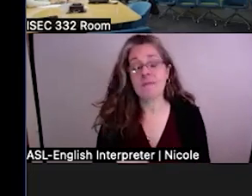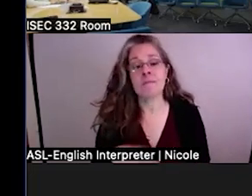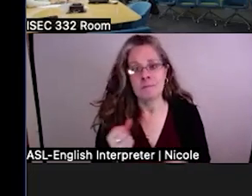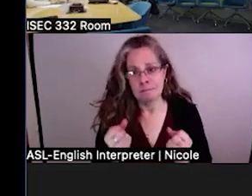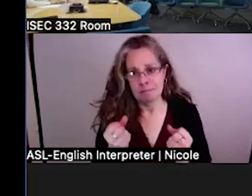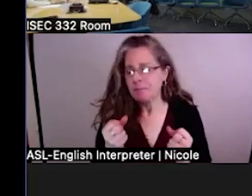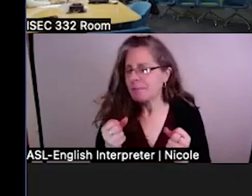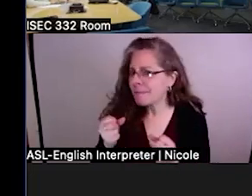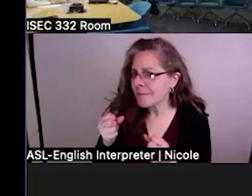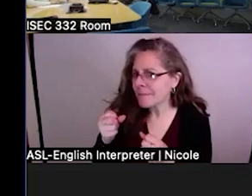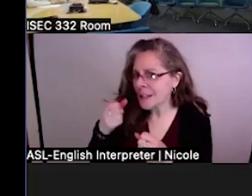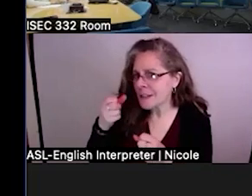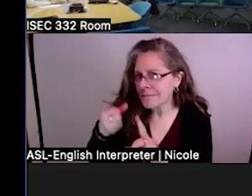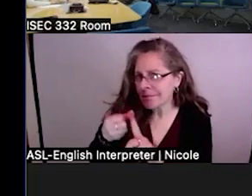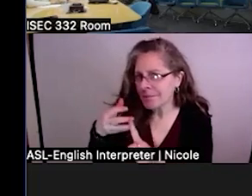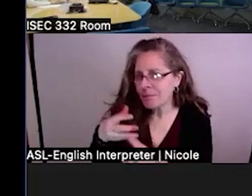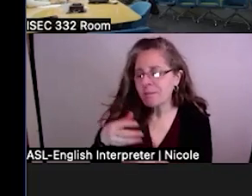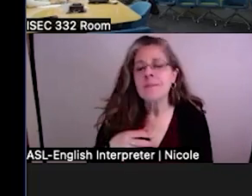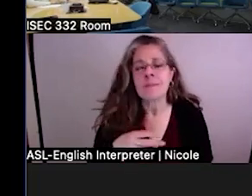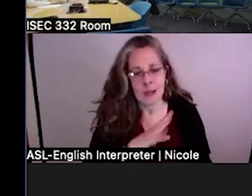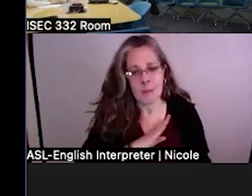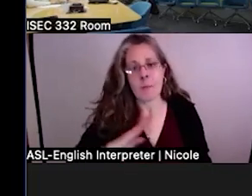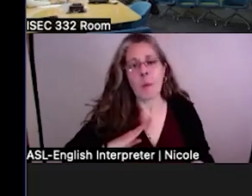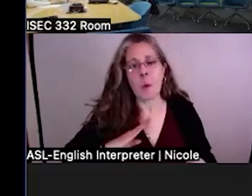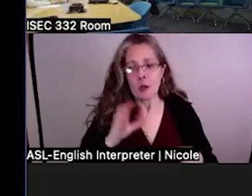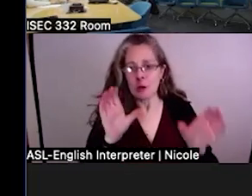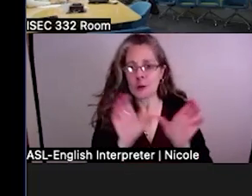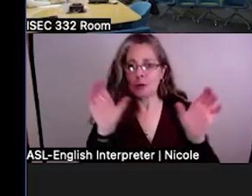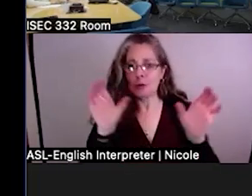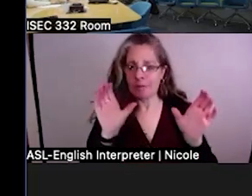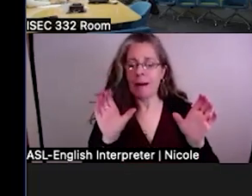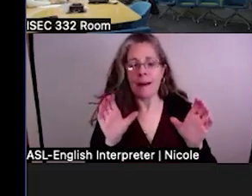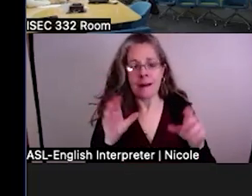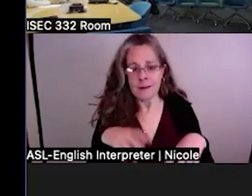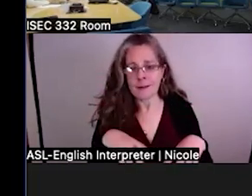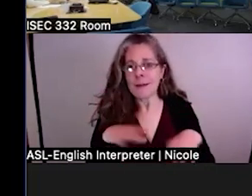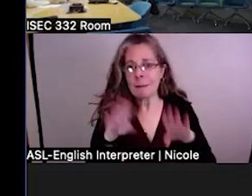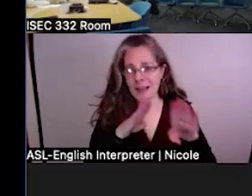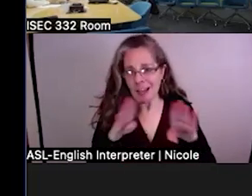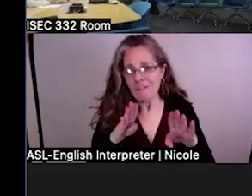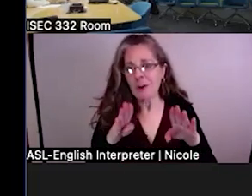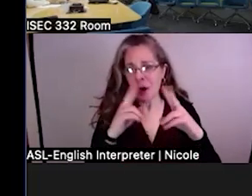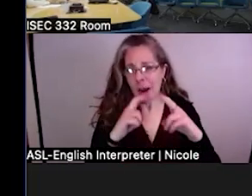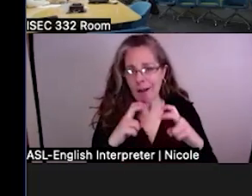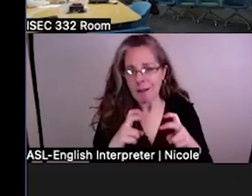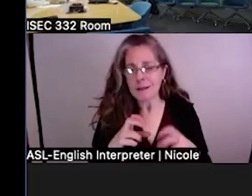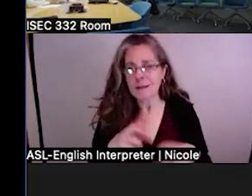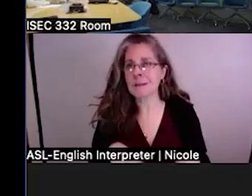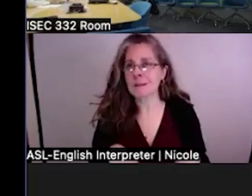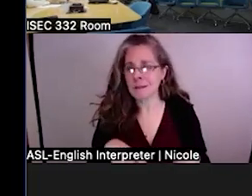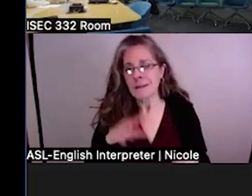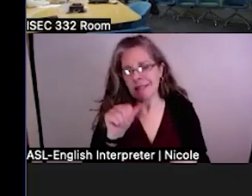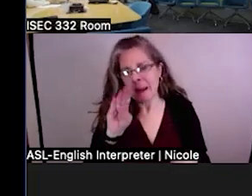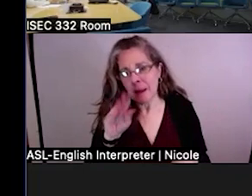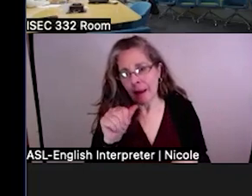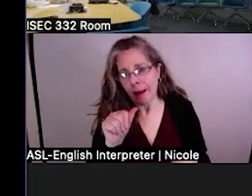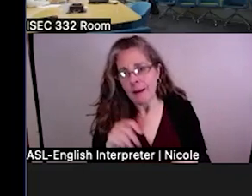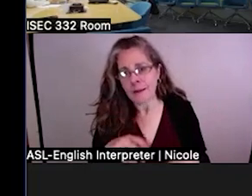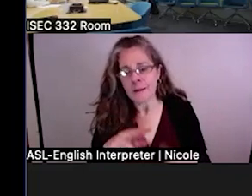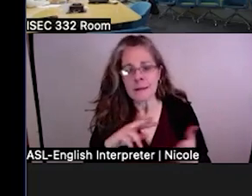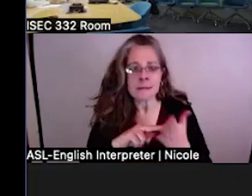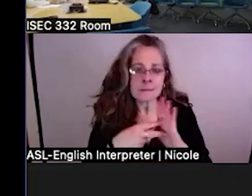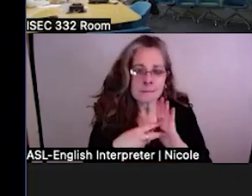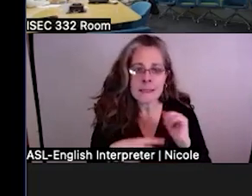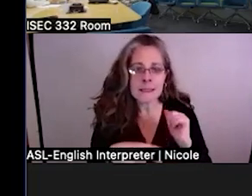mean? It's a board certified behavior analyst, so it's ABA, so supervising behavior technicians that